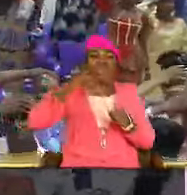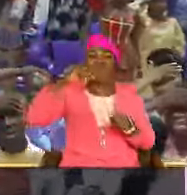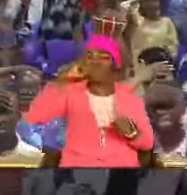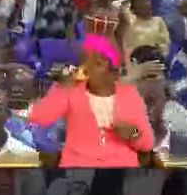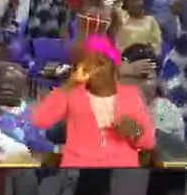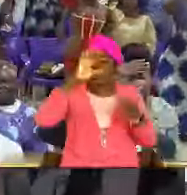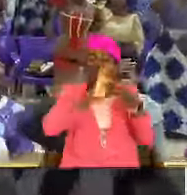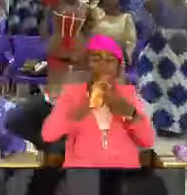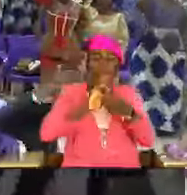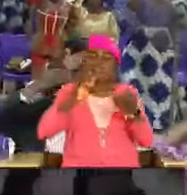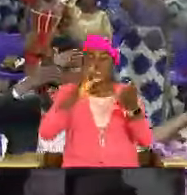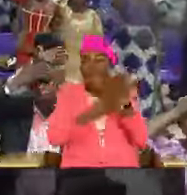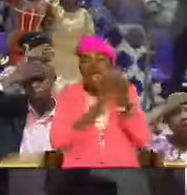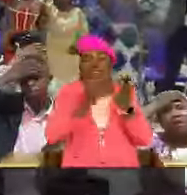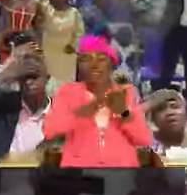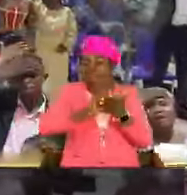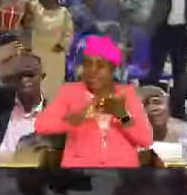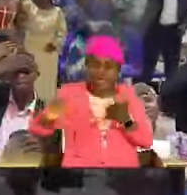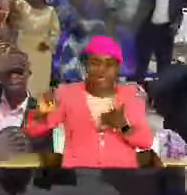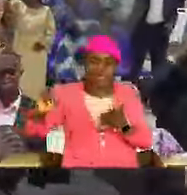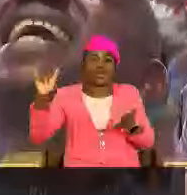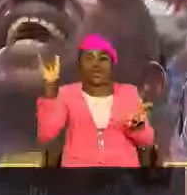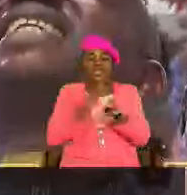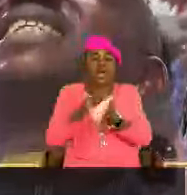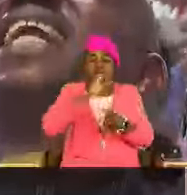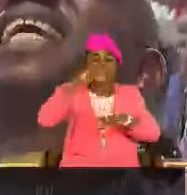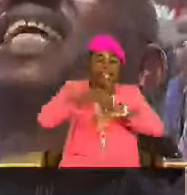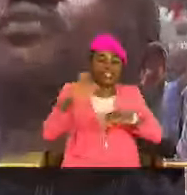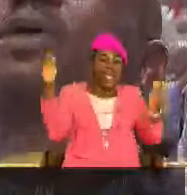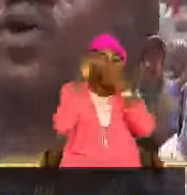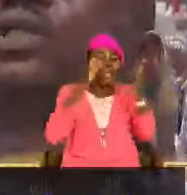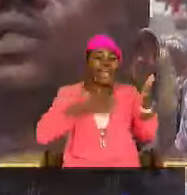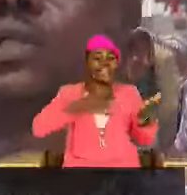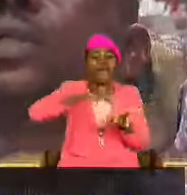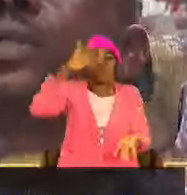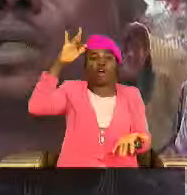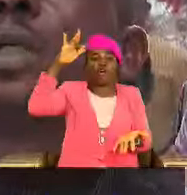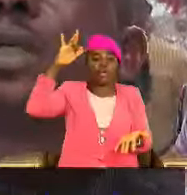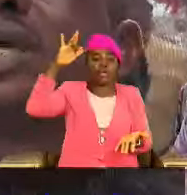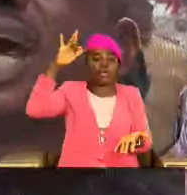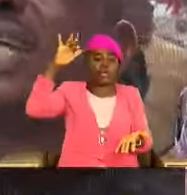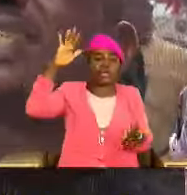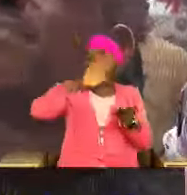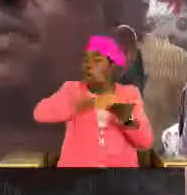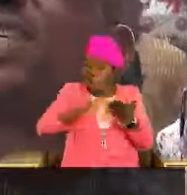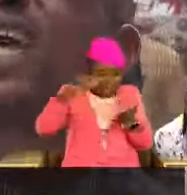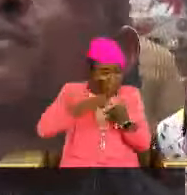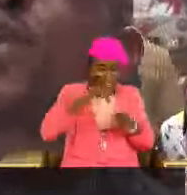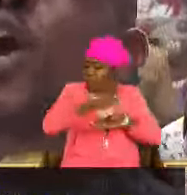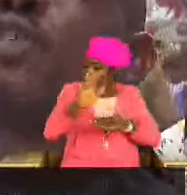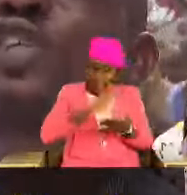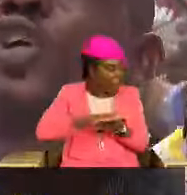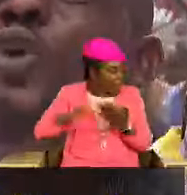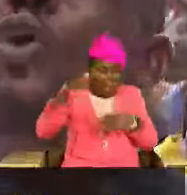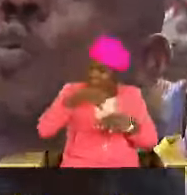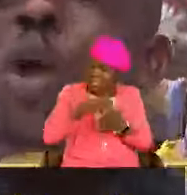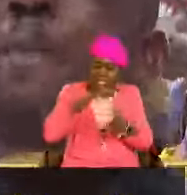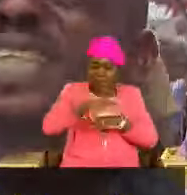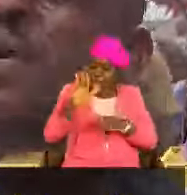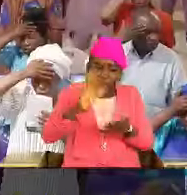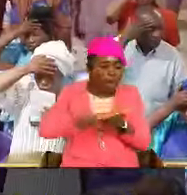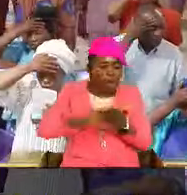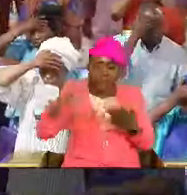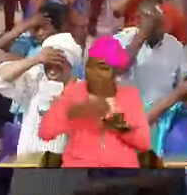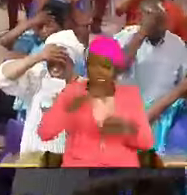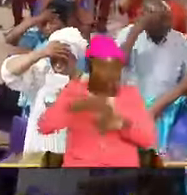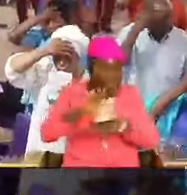handwriting let it assign against my glory wipe it away now wipe it away wipe